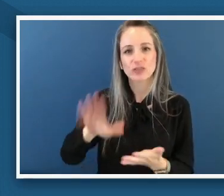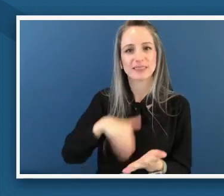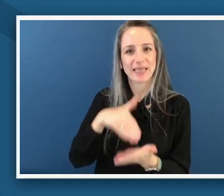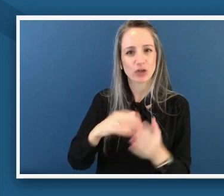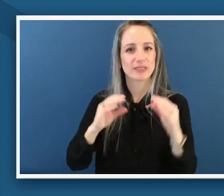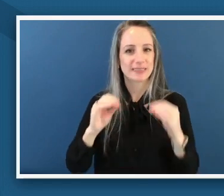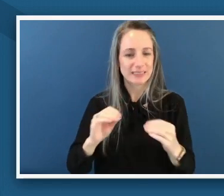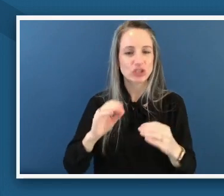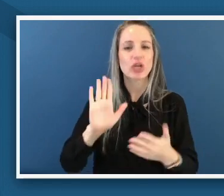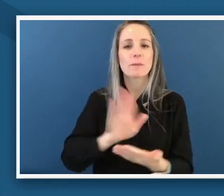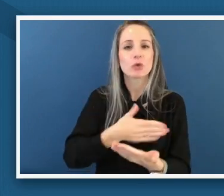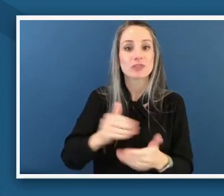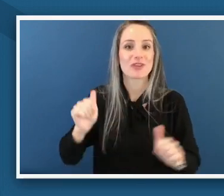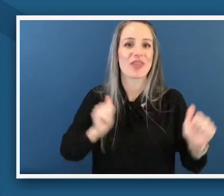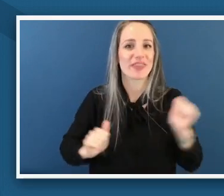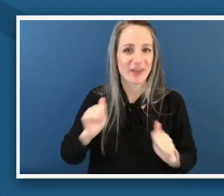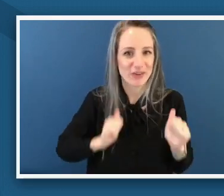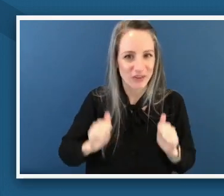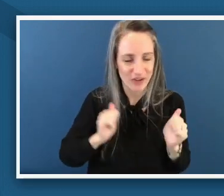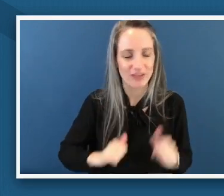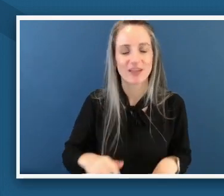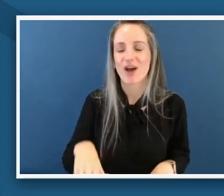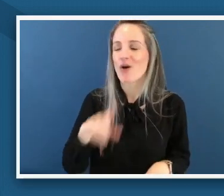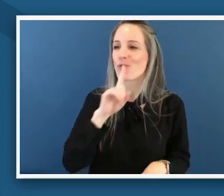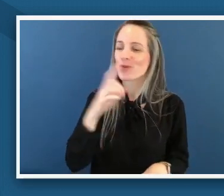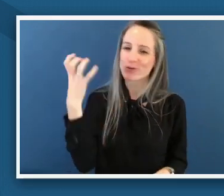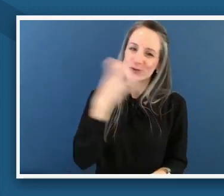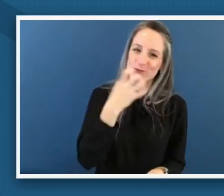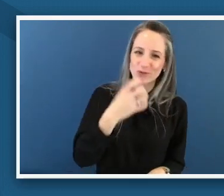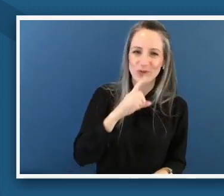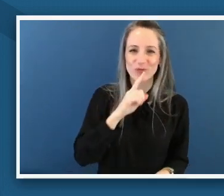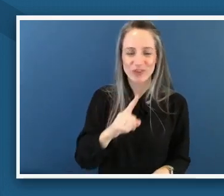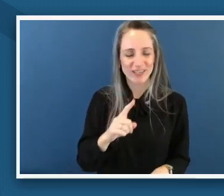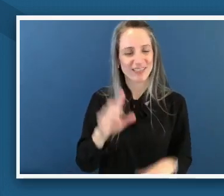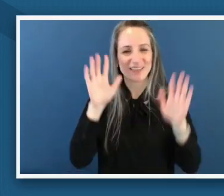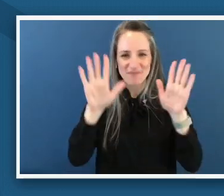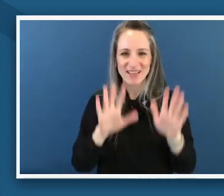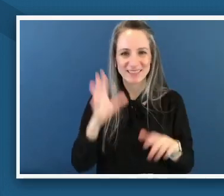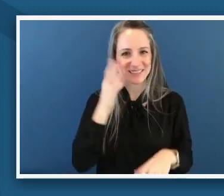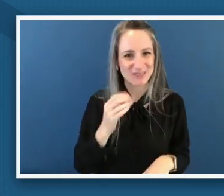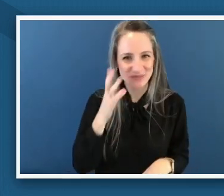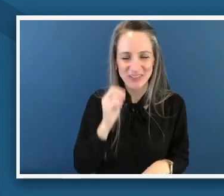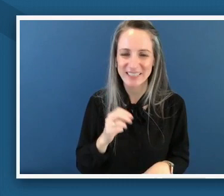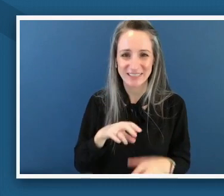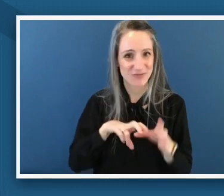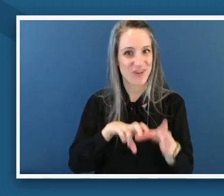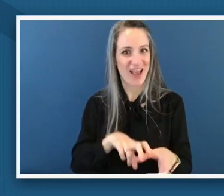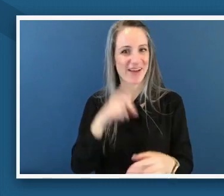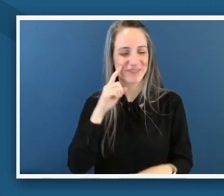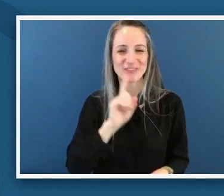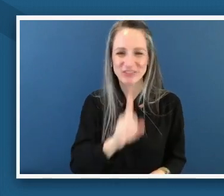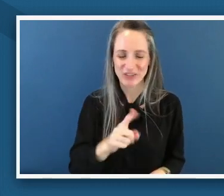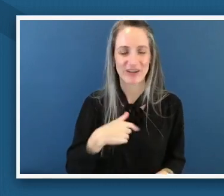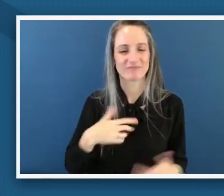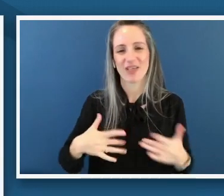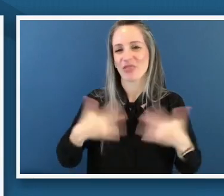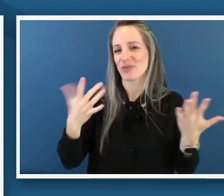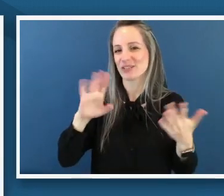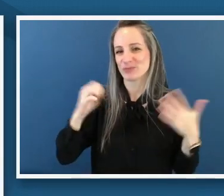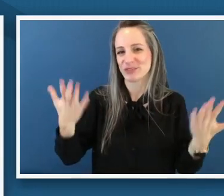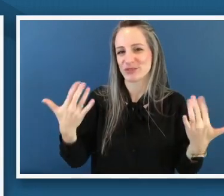specifically, and it's been such a ride. So I'm so excited to be here with you all today. Yes,